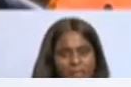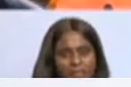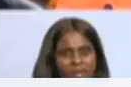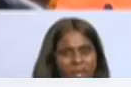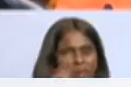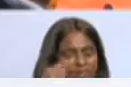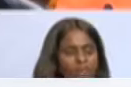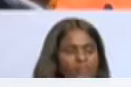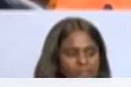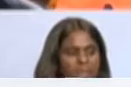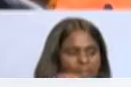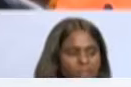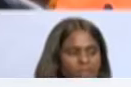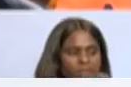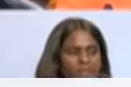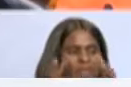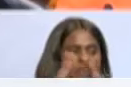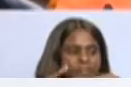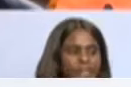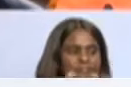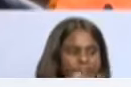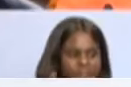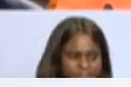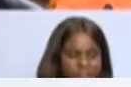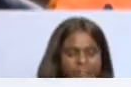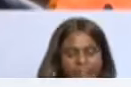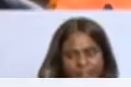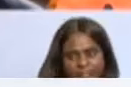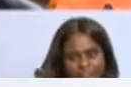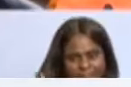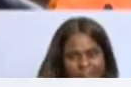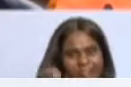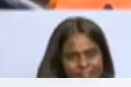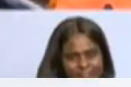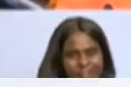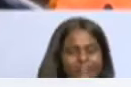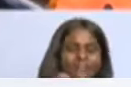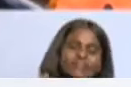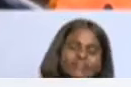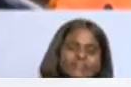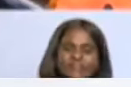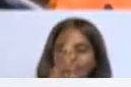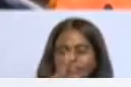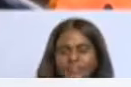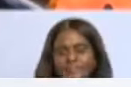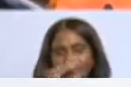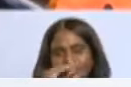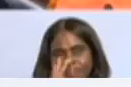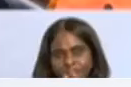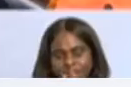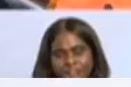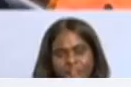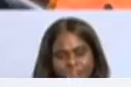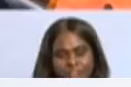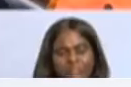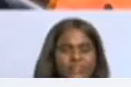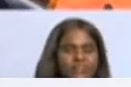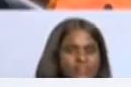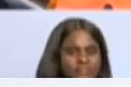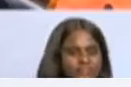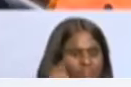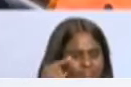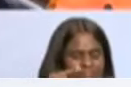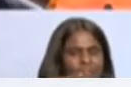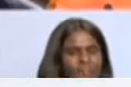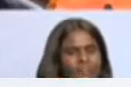in rural areas where these are needed the most. Madam Speaker, shortage of quality and